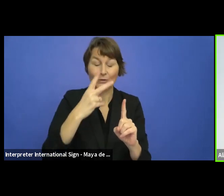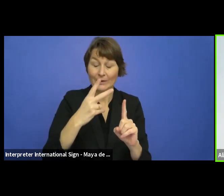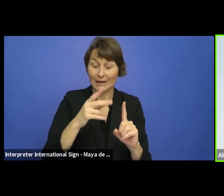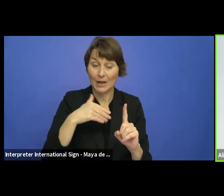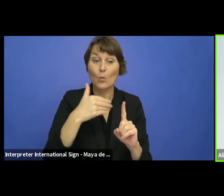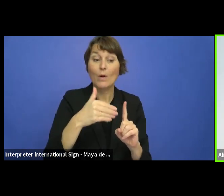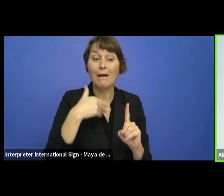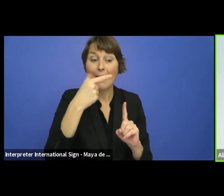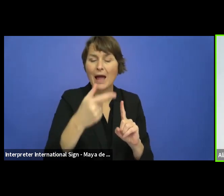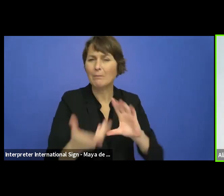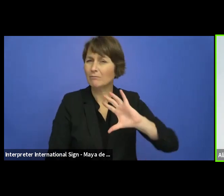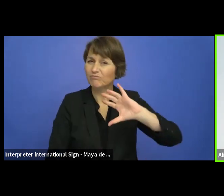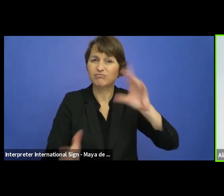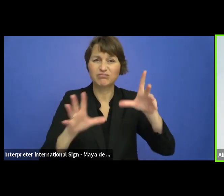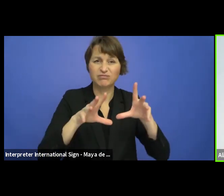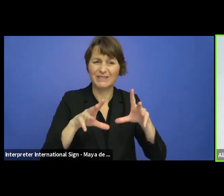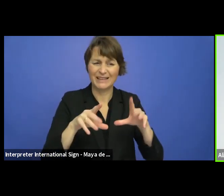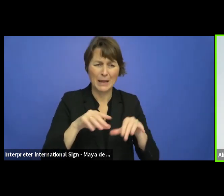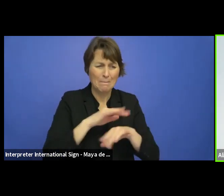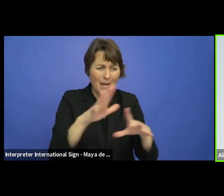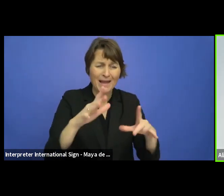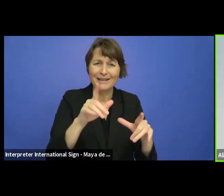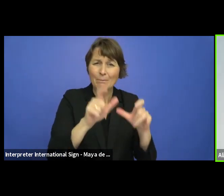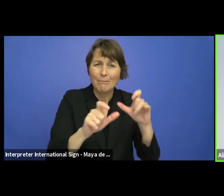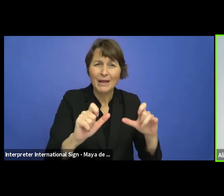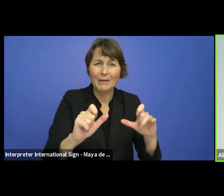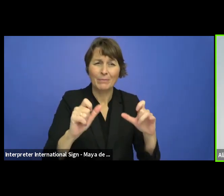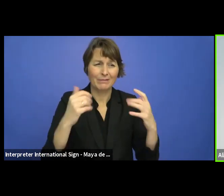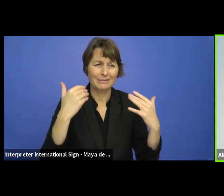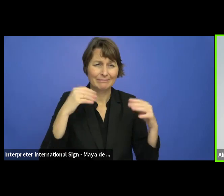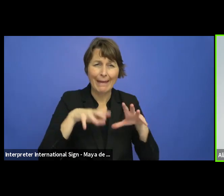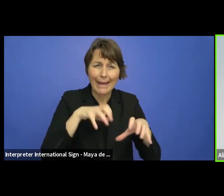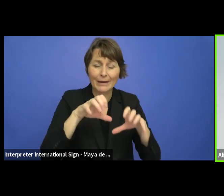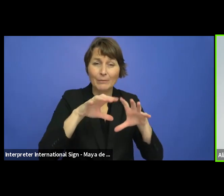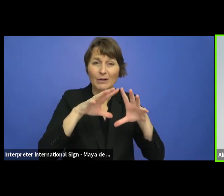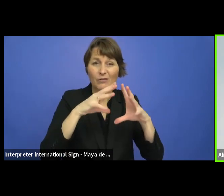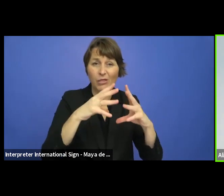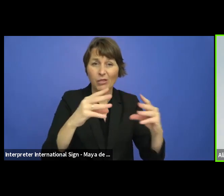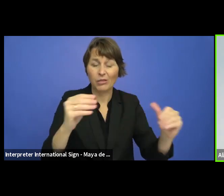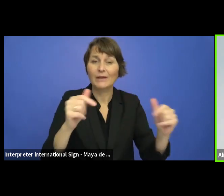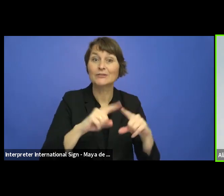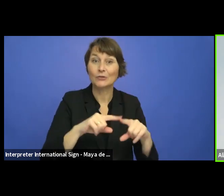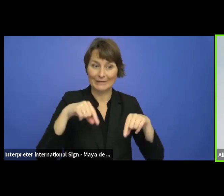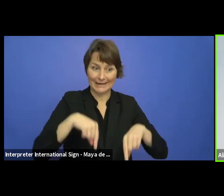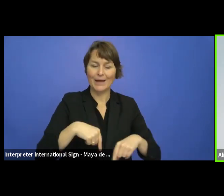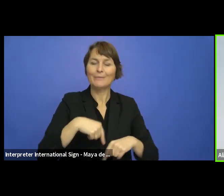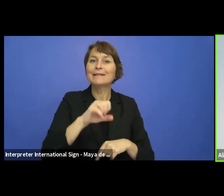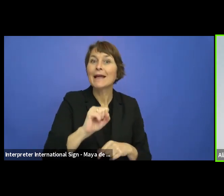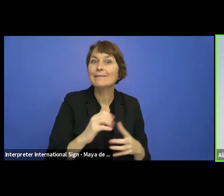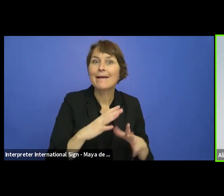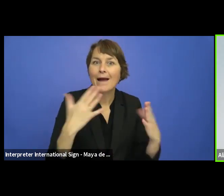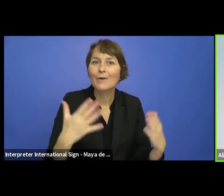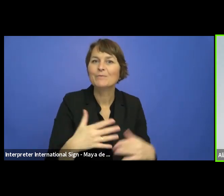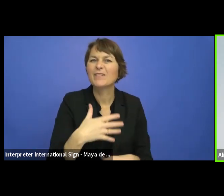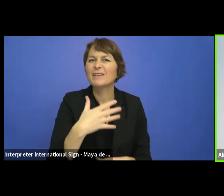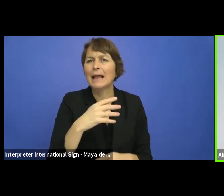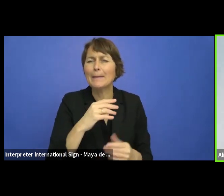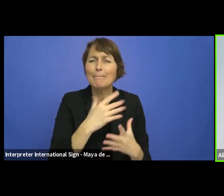know we can do this. Emissions dropped by a staggering 8% this year, and that is phenomenal. The reasons for that are extremely